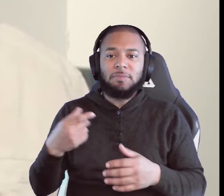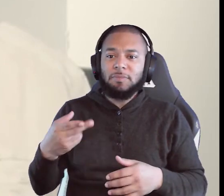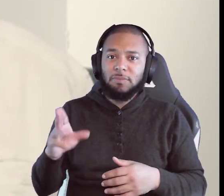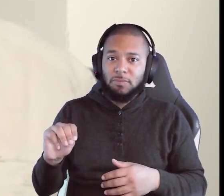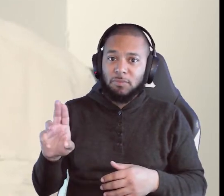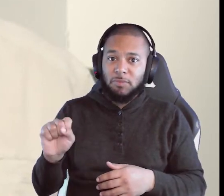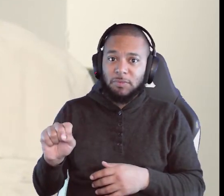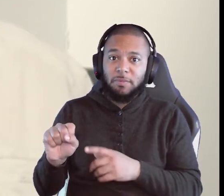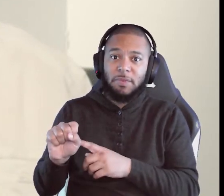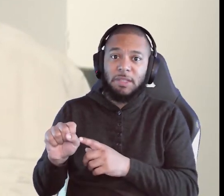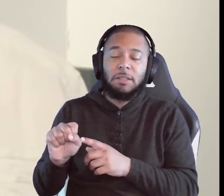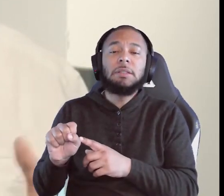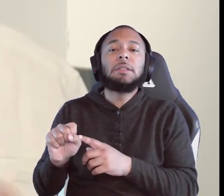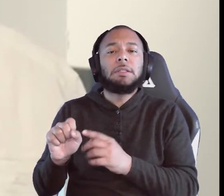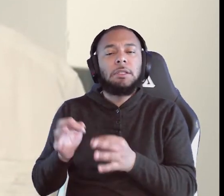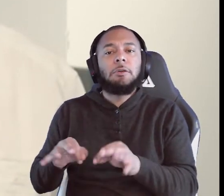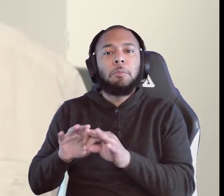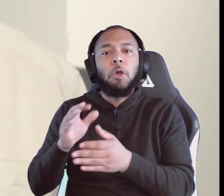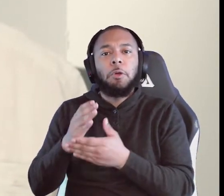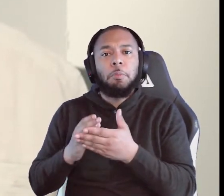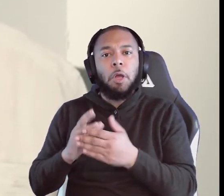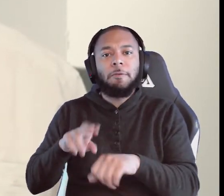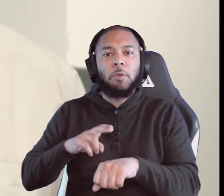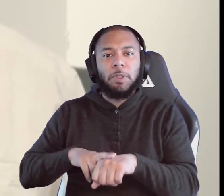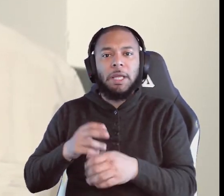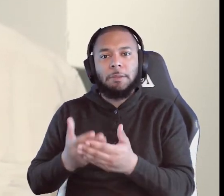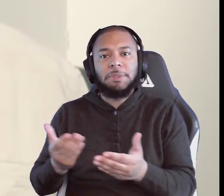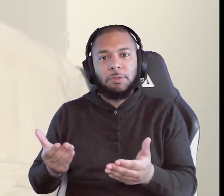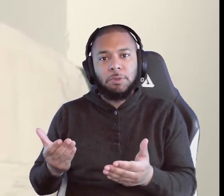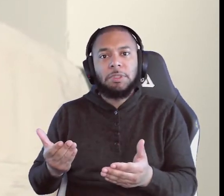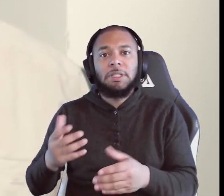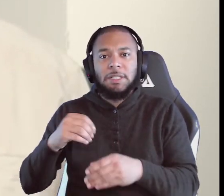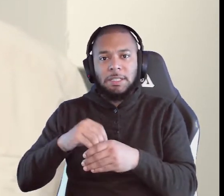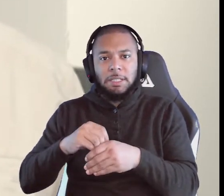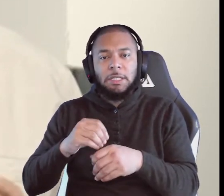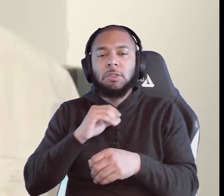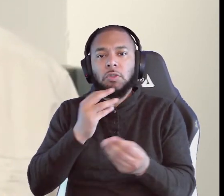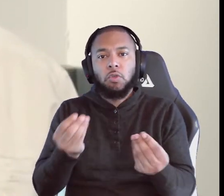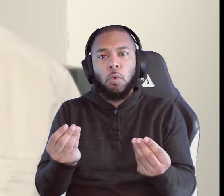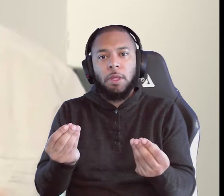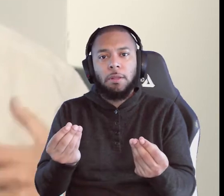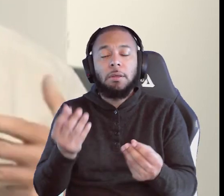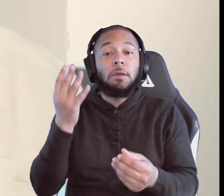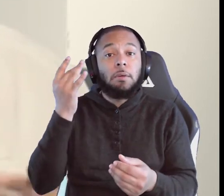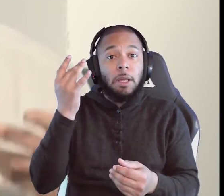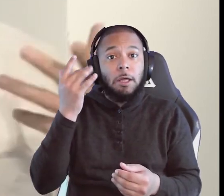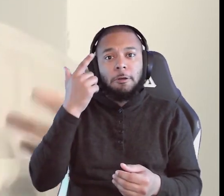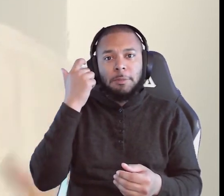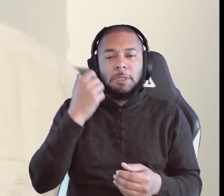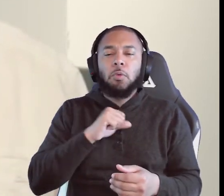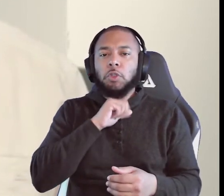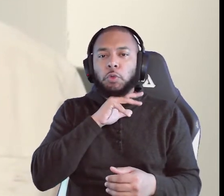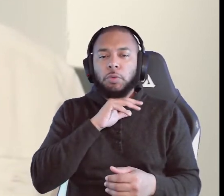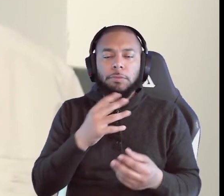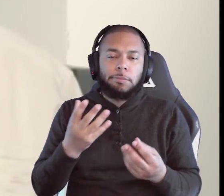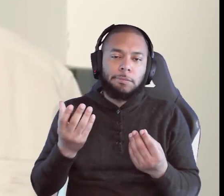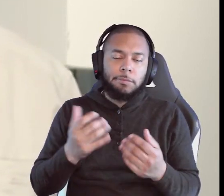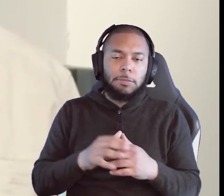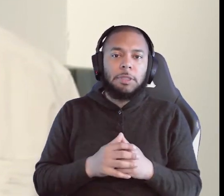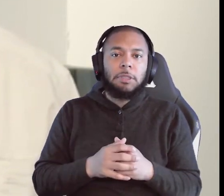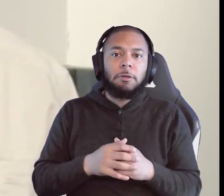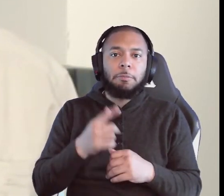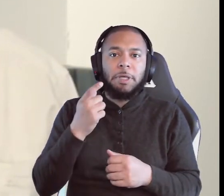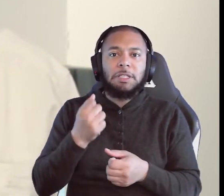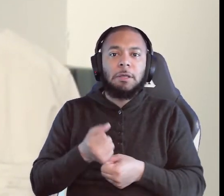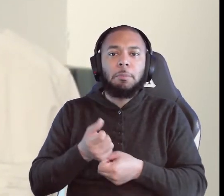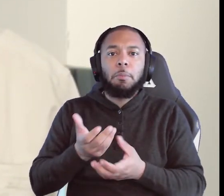is a large component of that organic matter. It's a very important part of the organic matter in soil because it helps provide nutrition for anything that tries